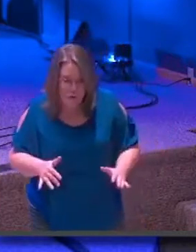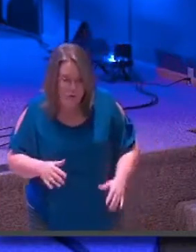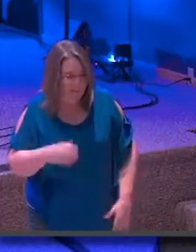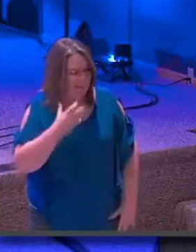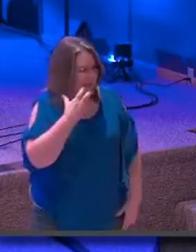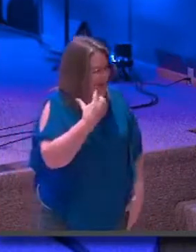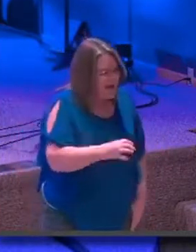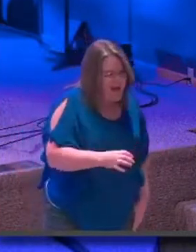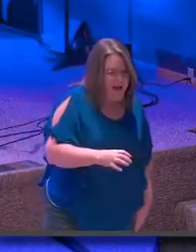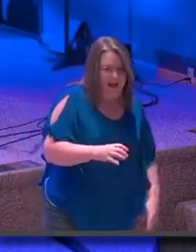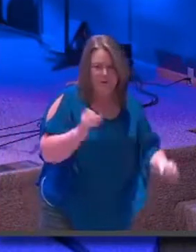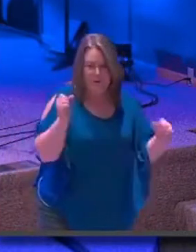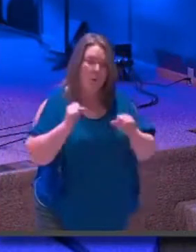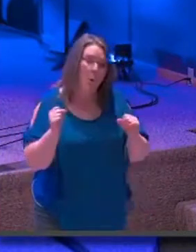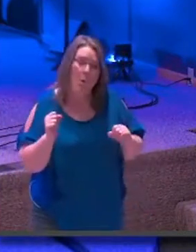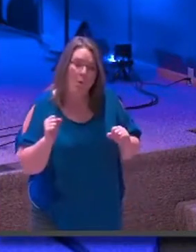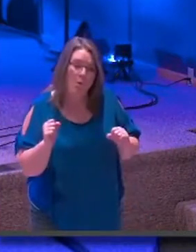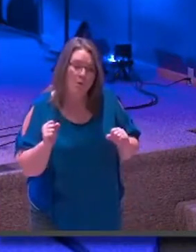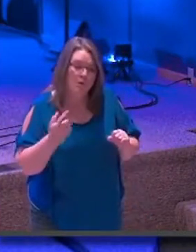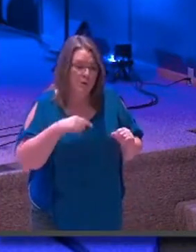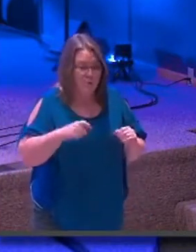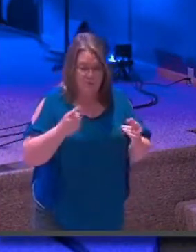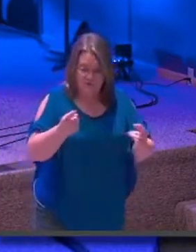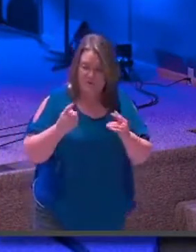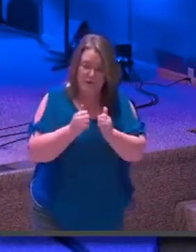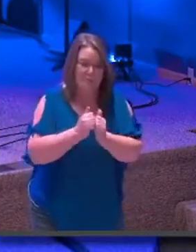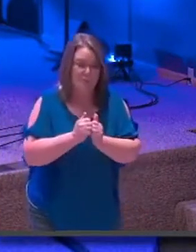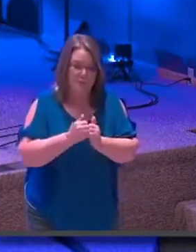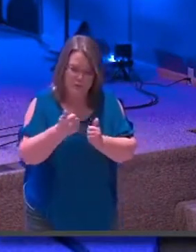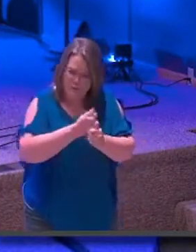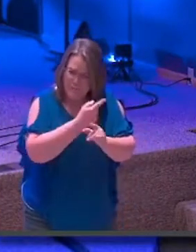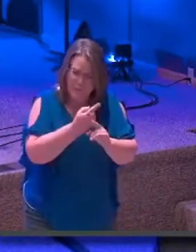or cold, we should come together weekly because,